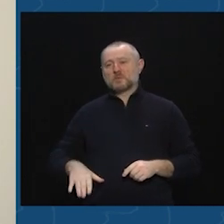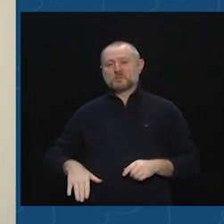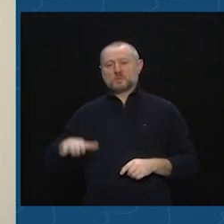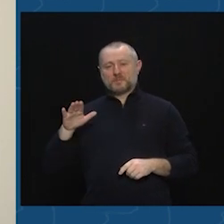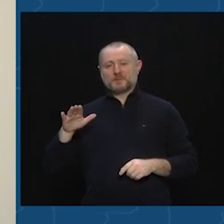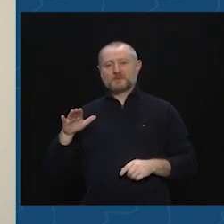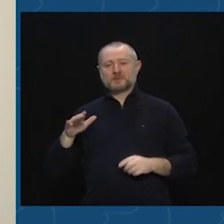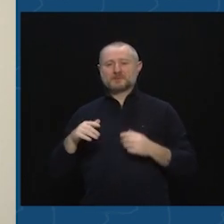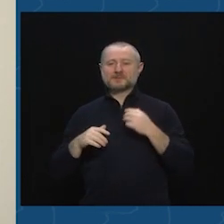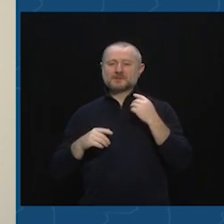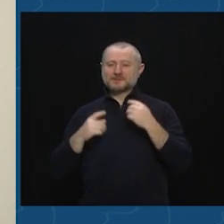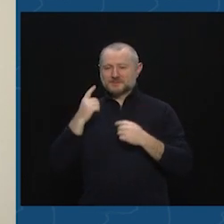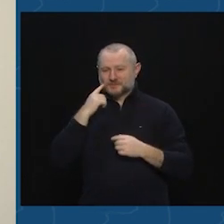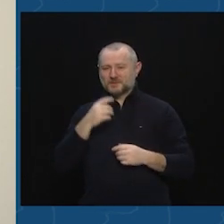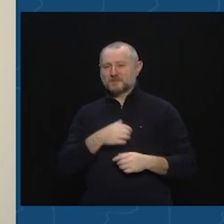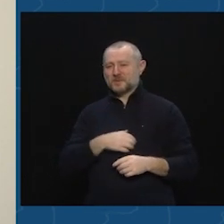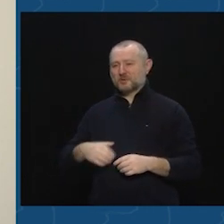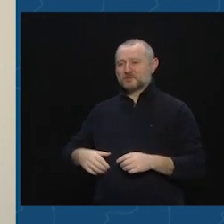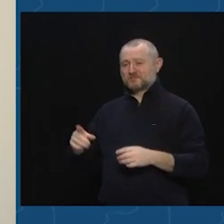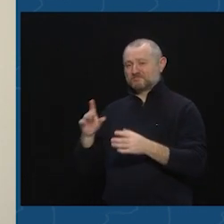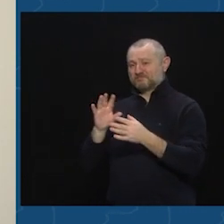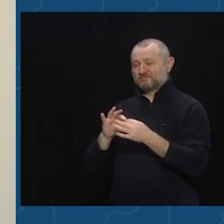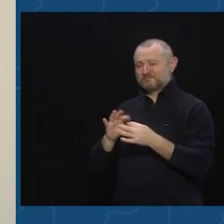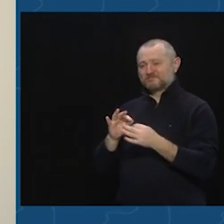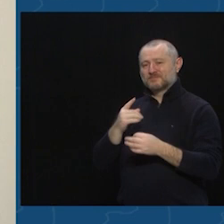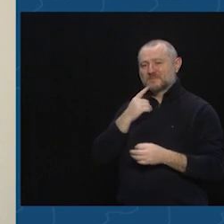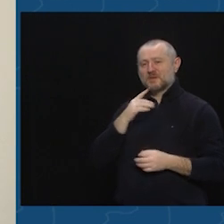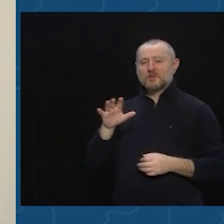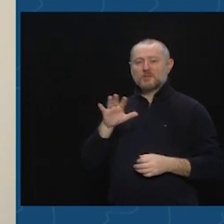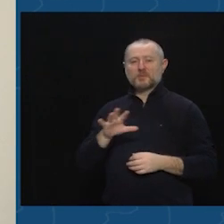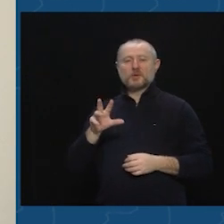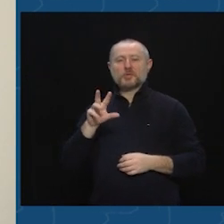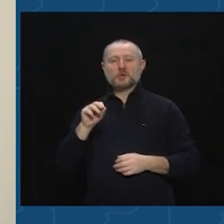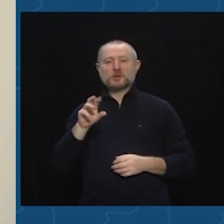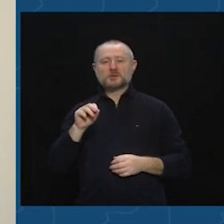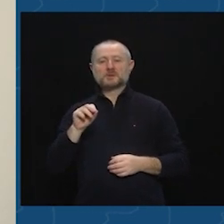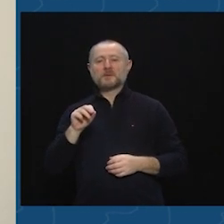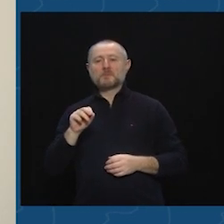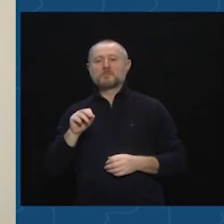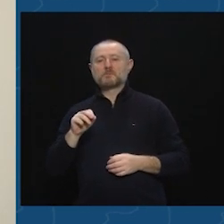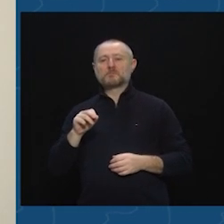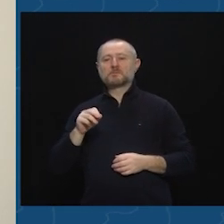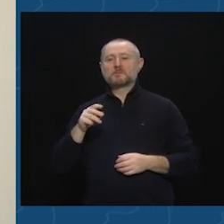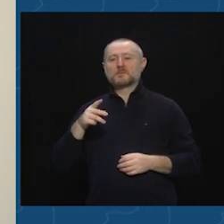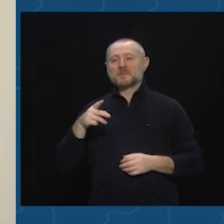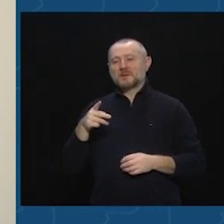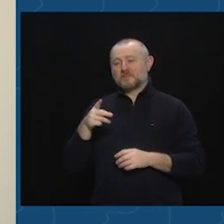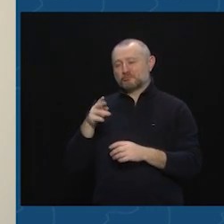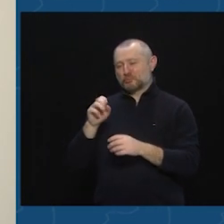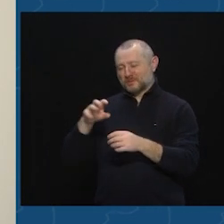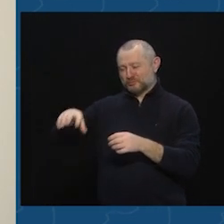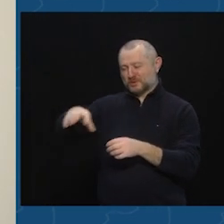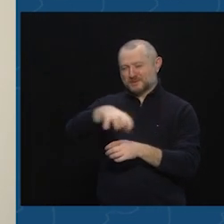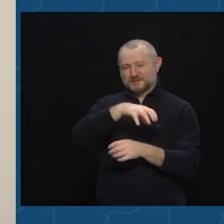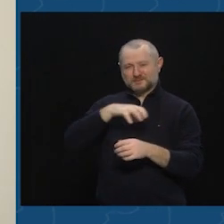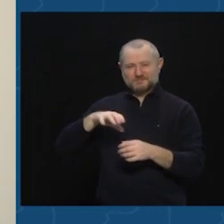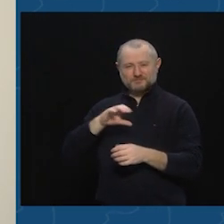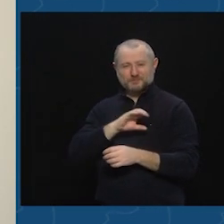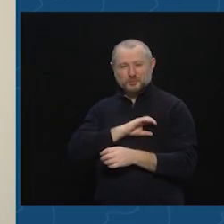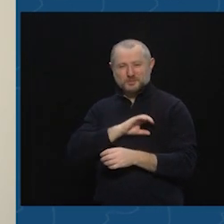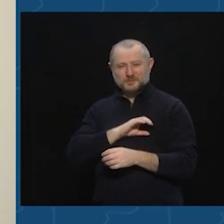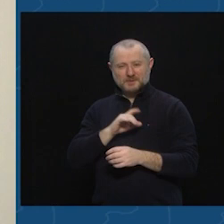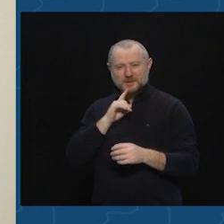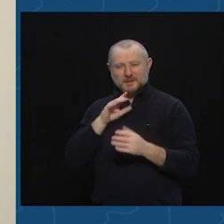precincts in the city that account for the majority of the violence. I can tell you the majority of my life, I've lived in those precincts